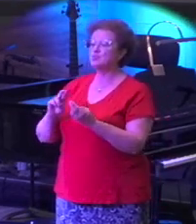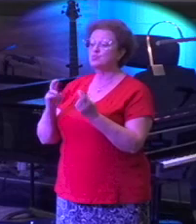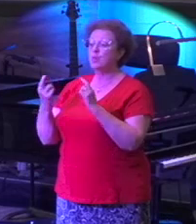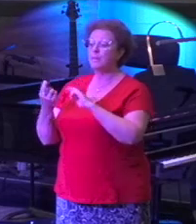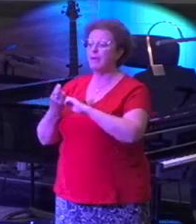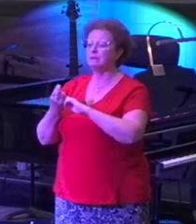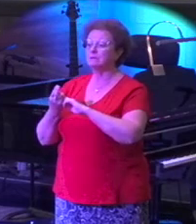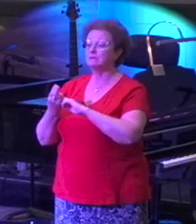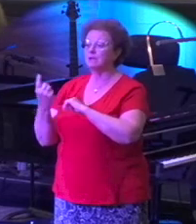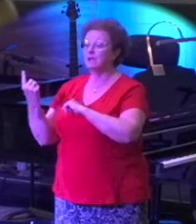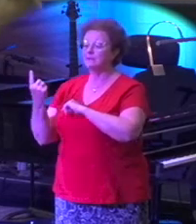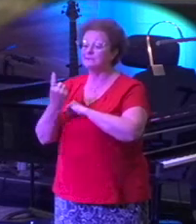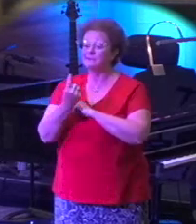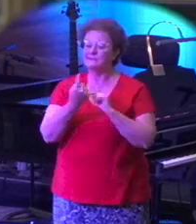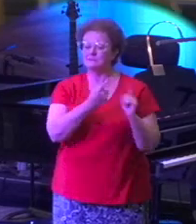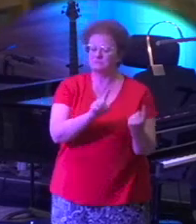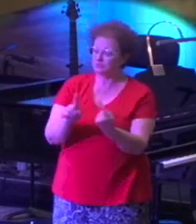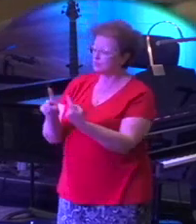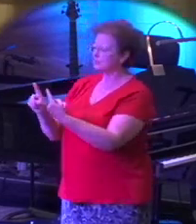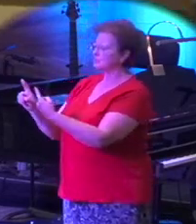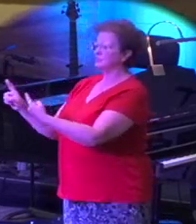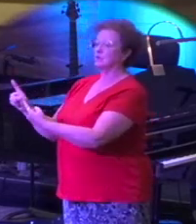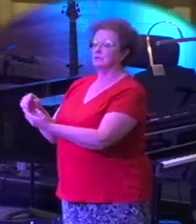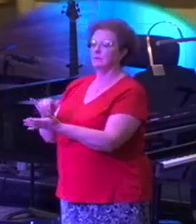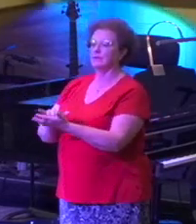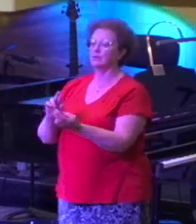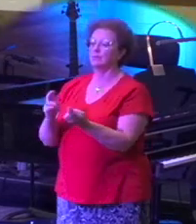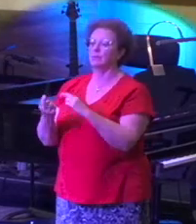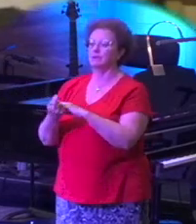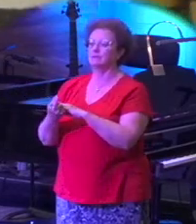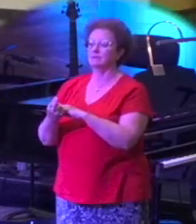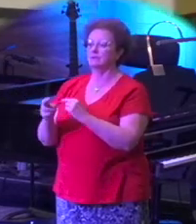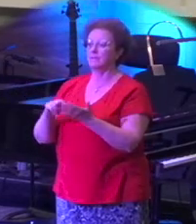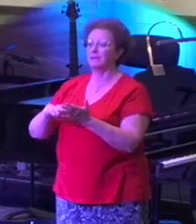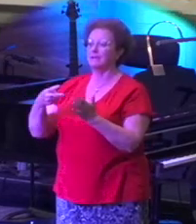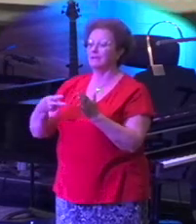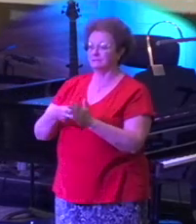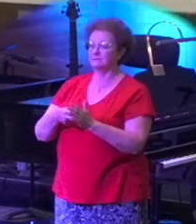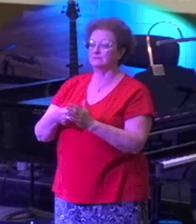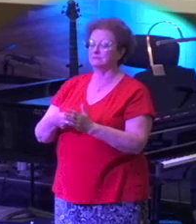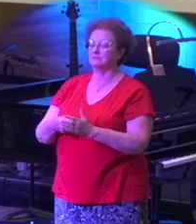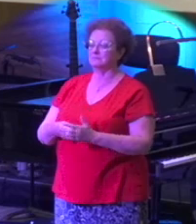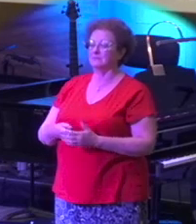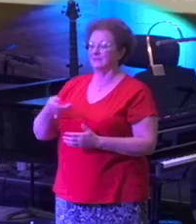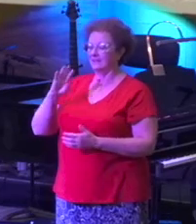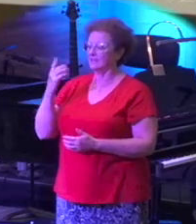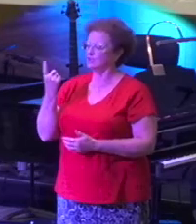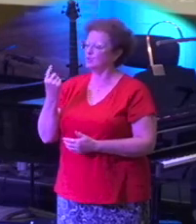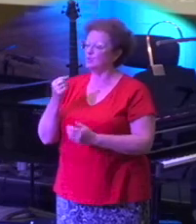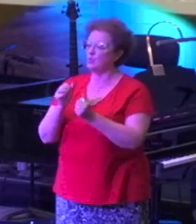that now you're going this way. That's what repentance means. And that's literally what God is doing with Jonah in the